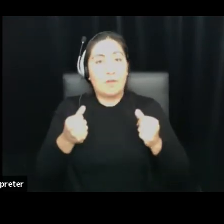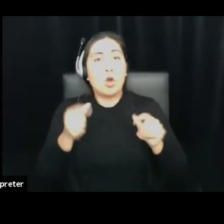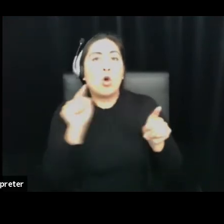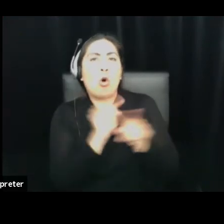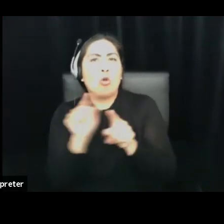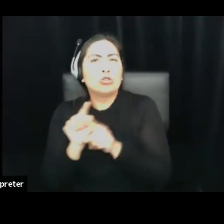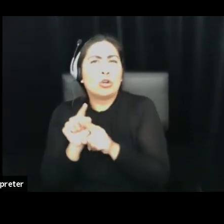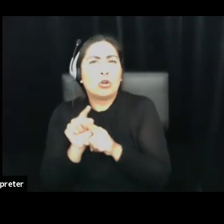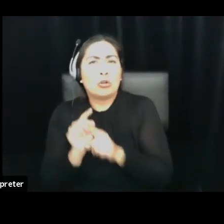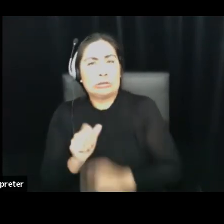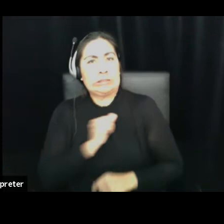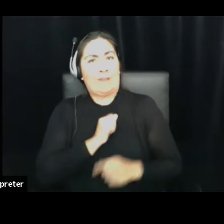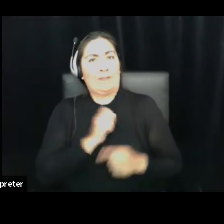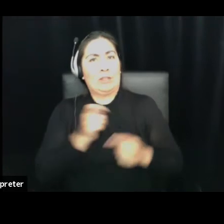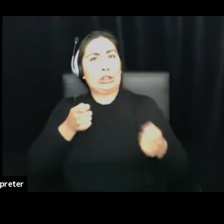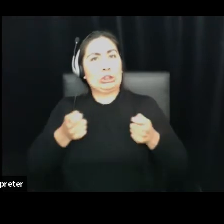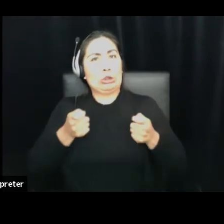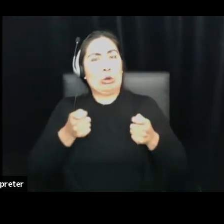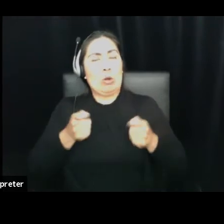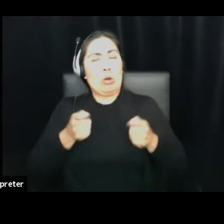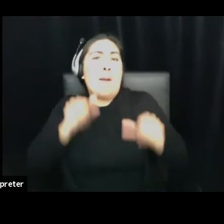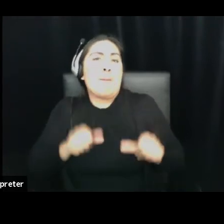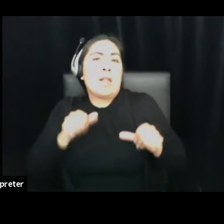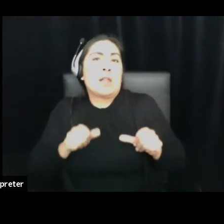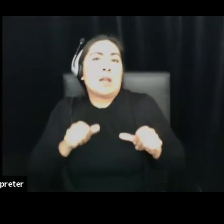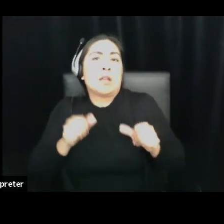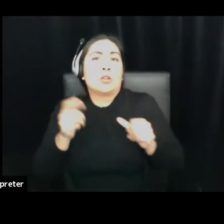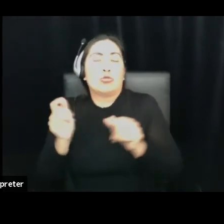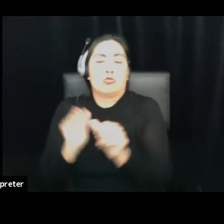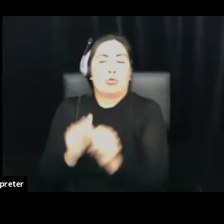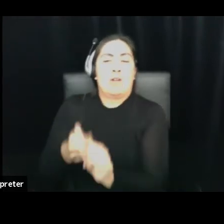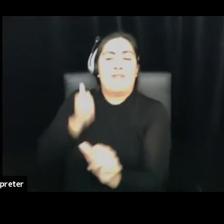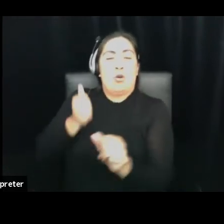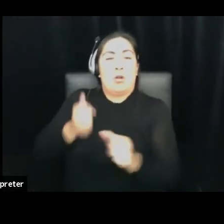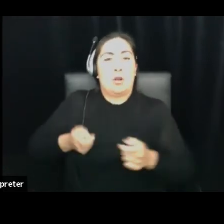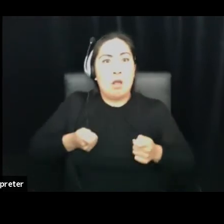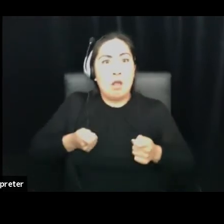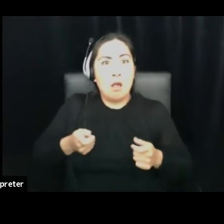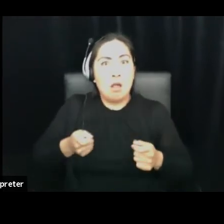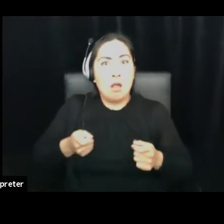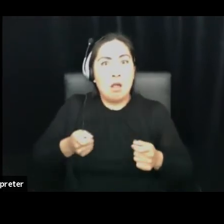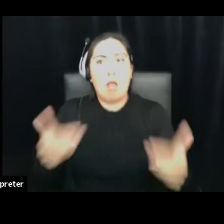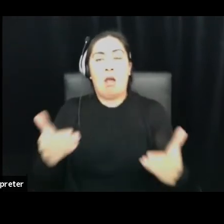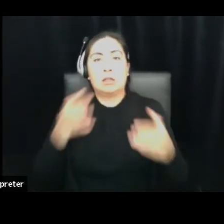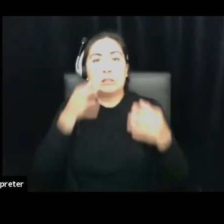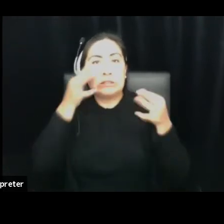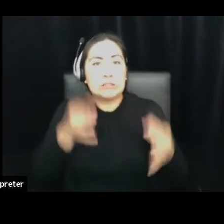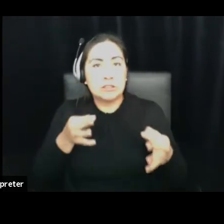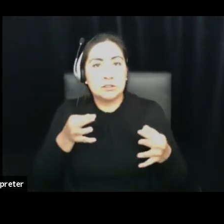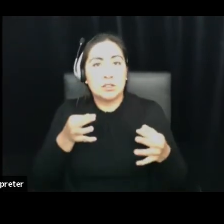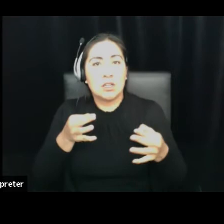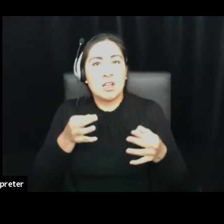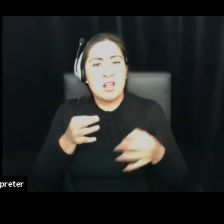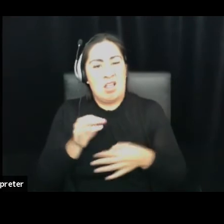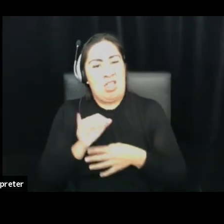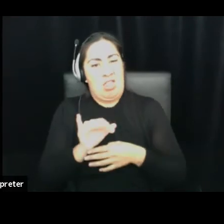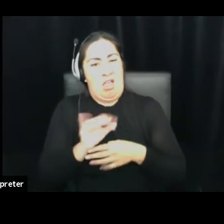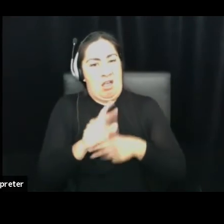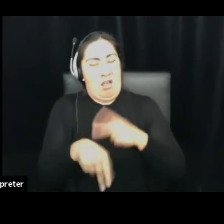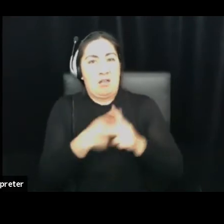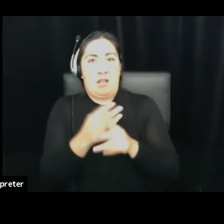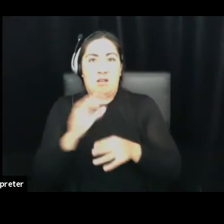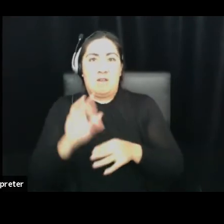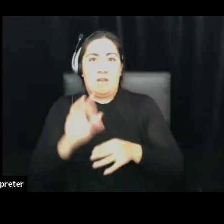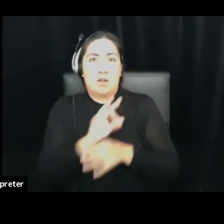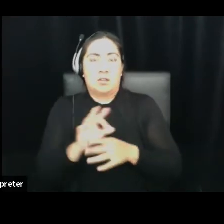self-control, ability to avoid impulsive decisions. These functions diminish significantly when we